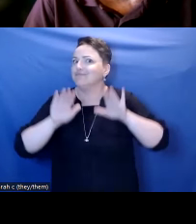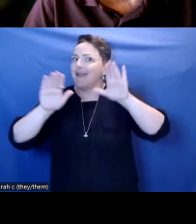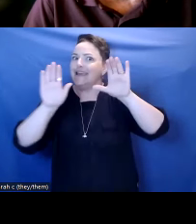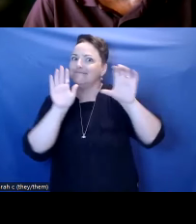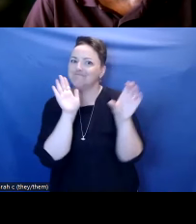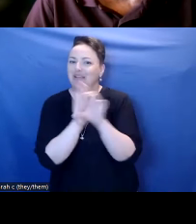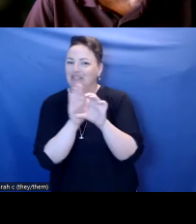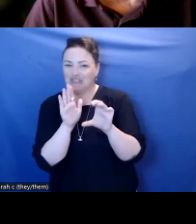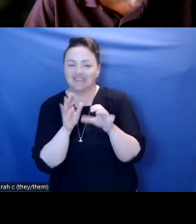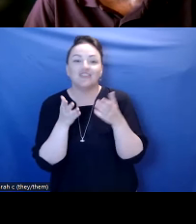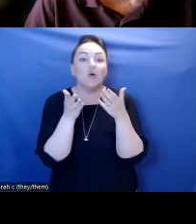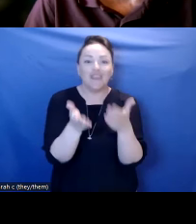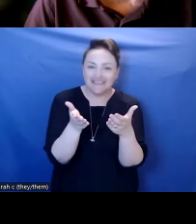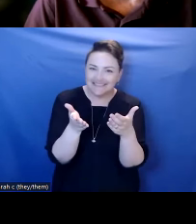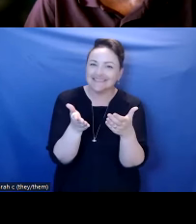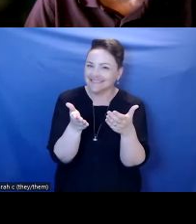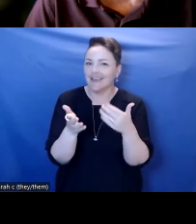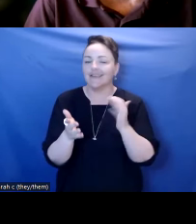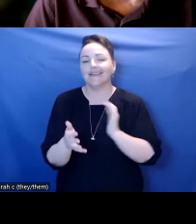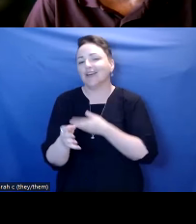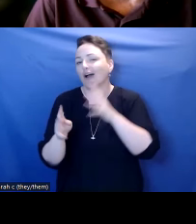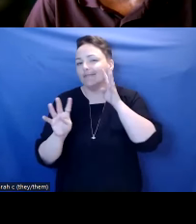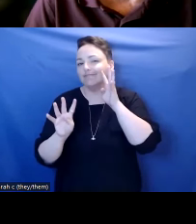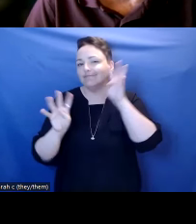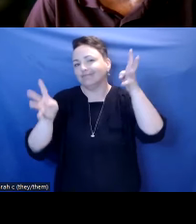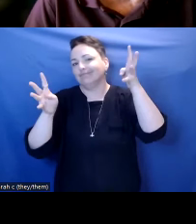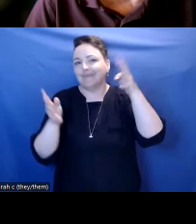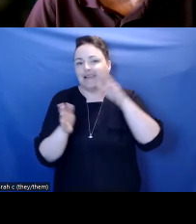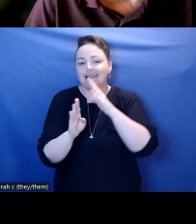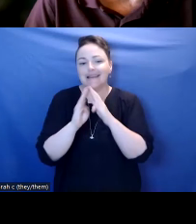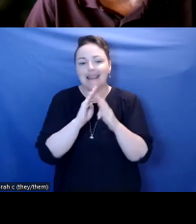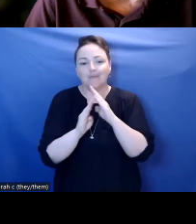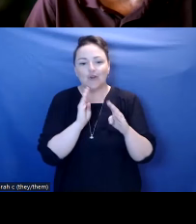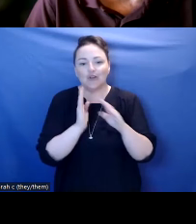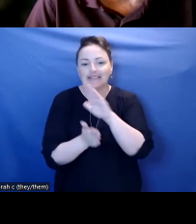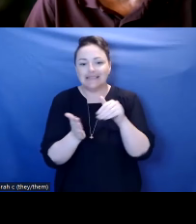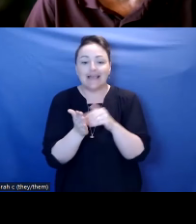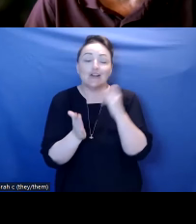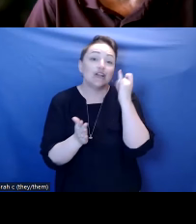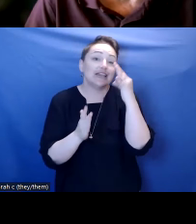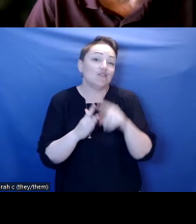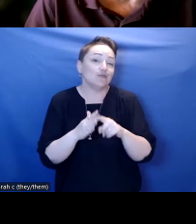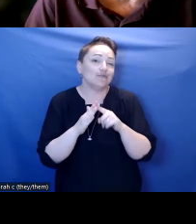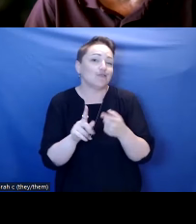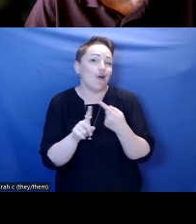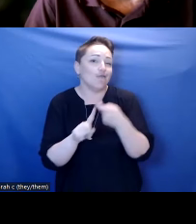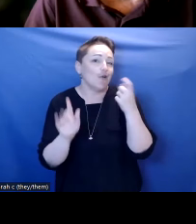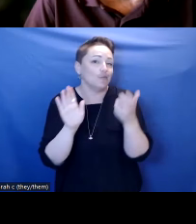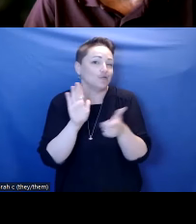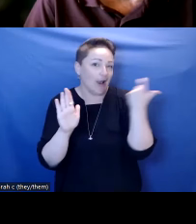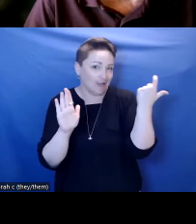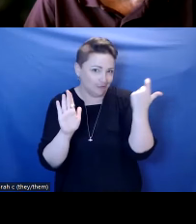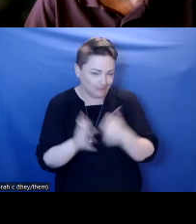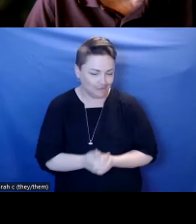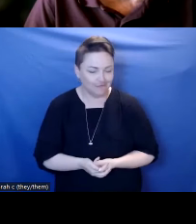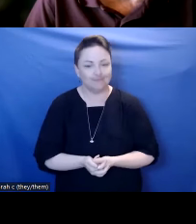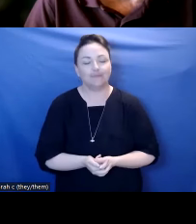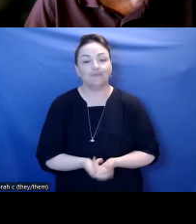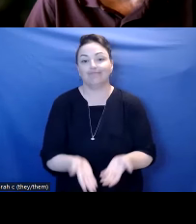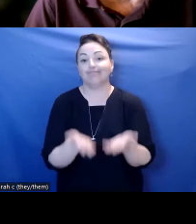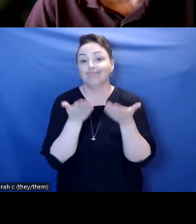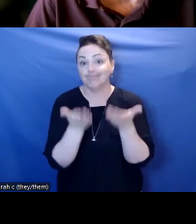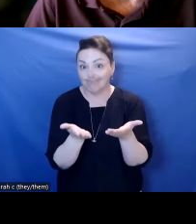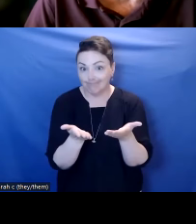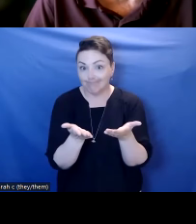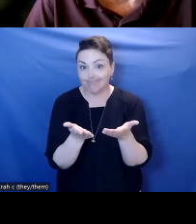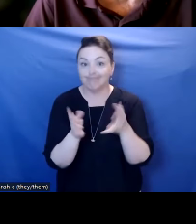hypothetical neighborhood center if you were starting from scratch, which of course would take a lot of money to do that, but still in all, this is what we came up